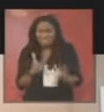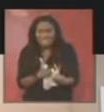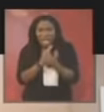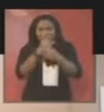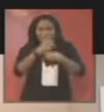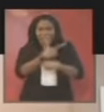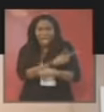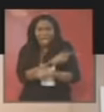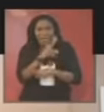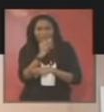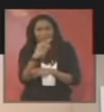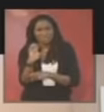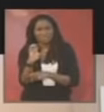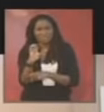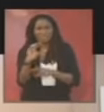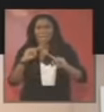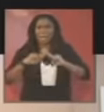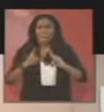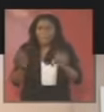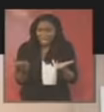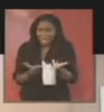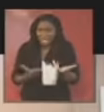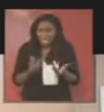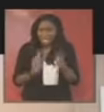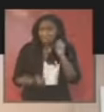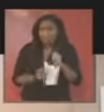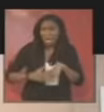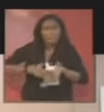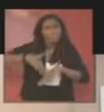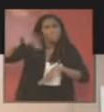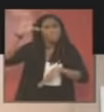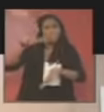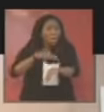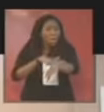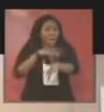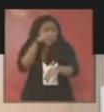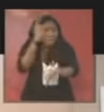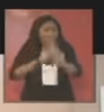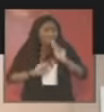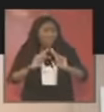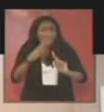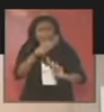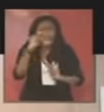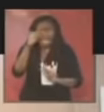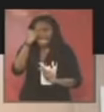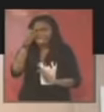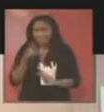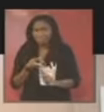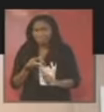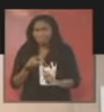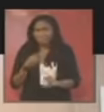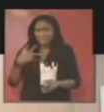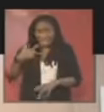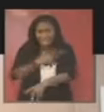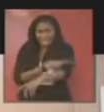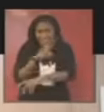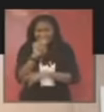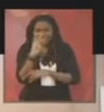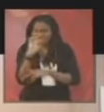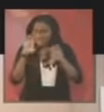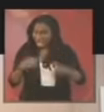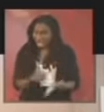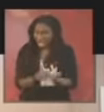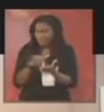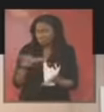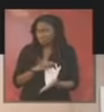and Afro-Trinidadian, should we be concerned? That's the first question. Also, a doctor in Florida is reported to have